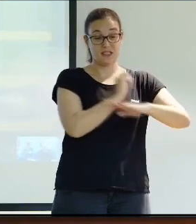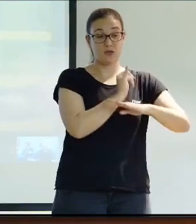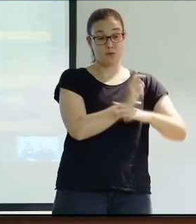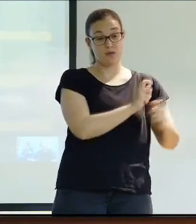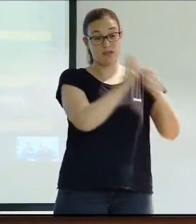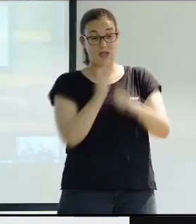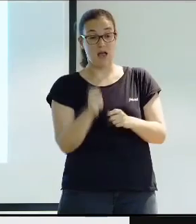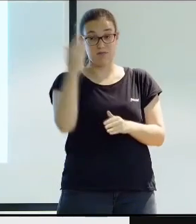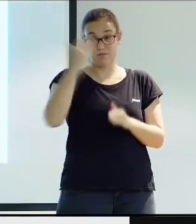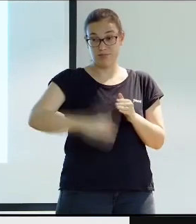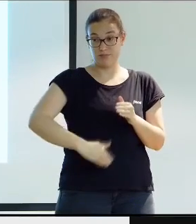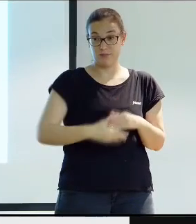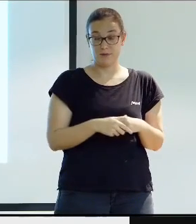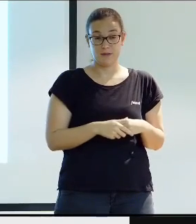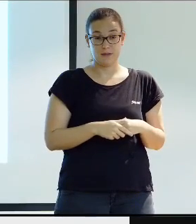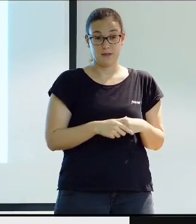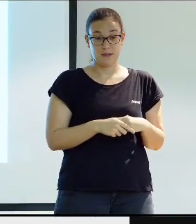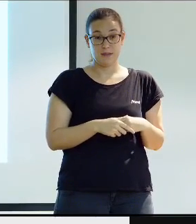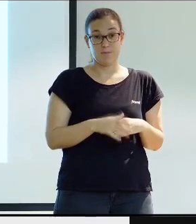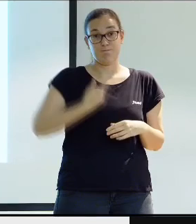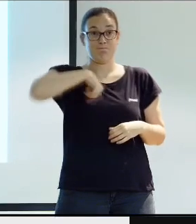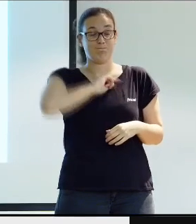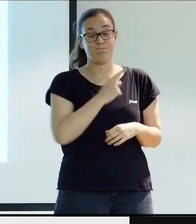Next slide, please.